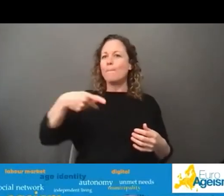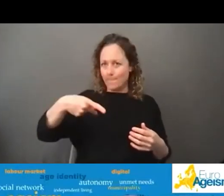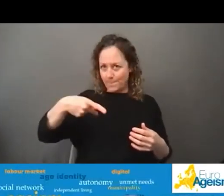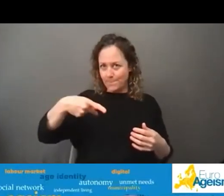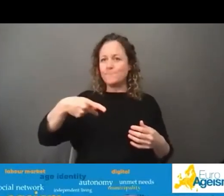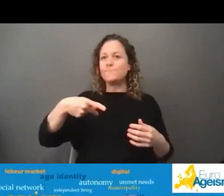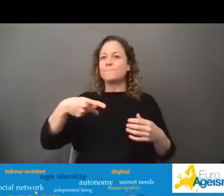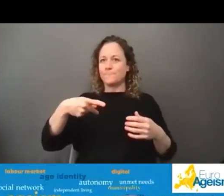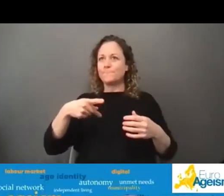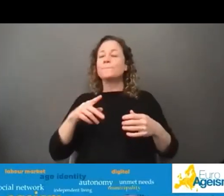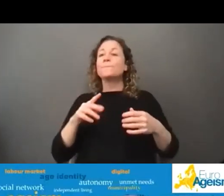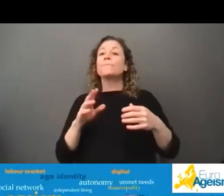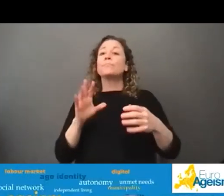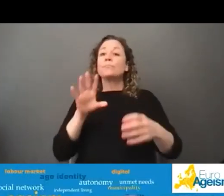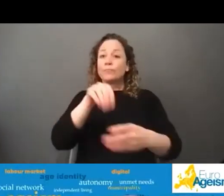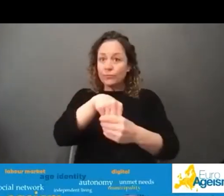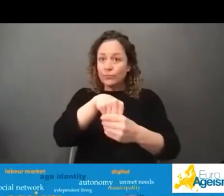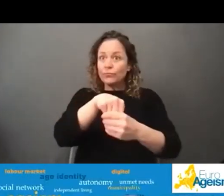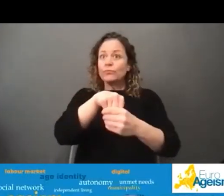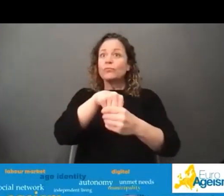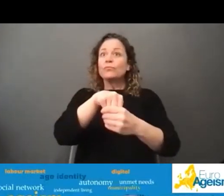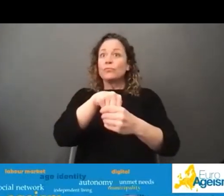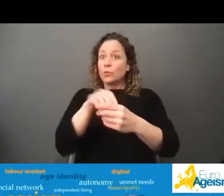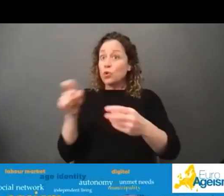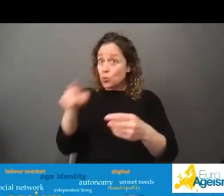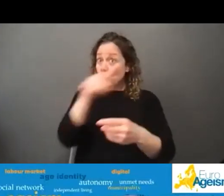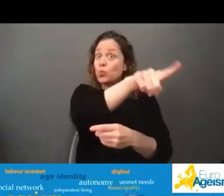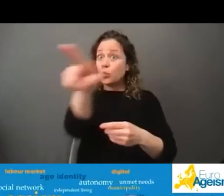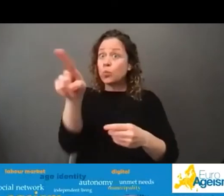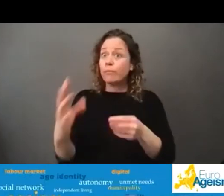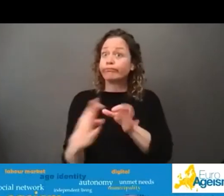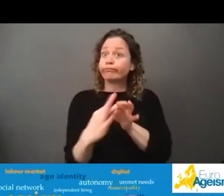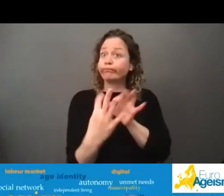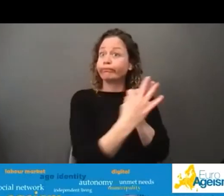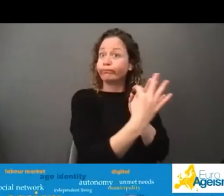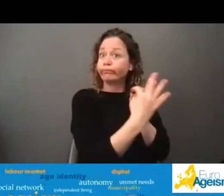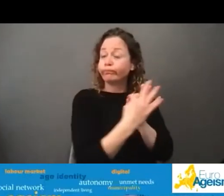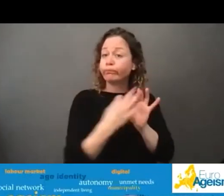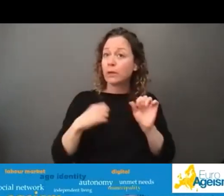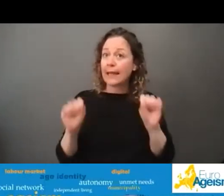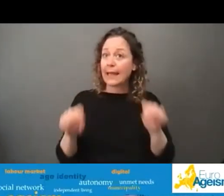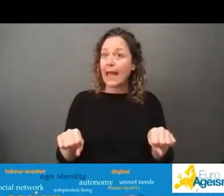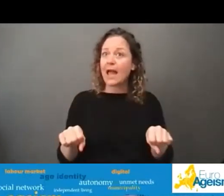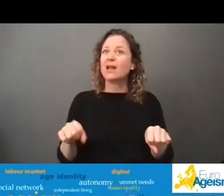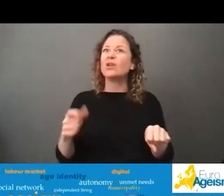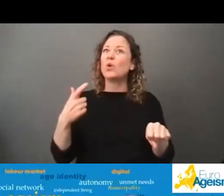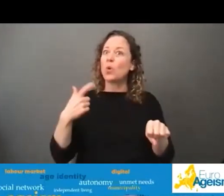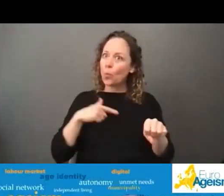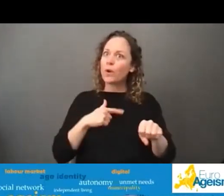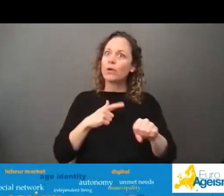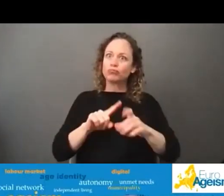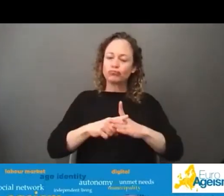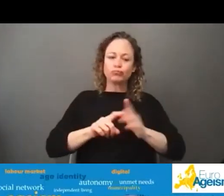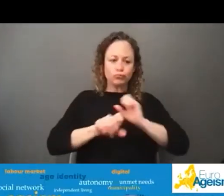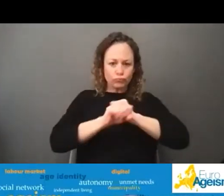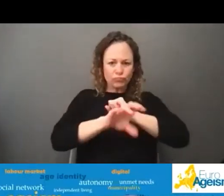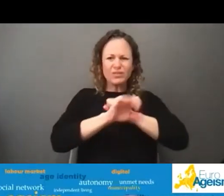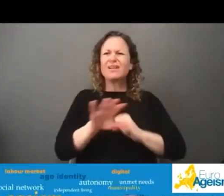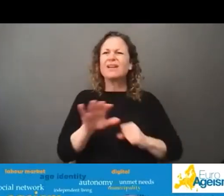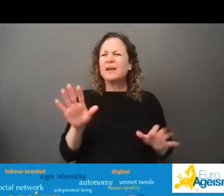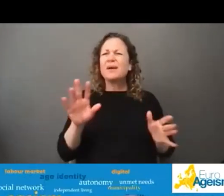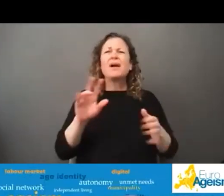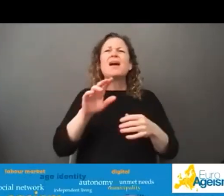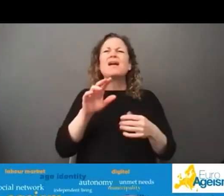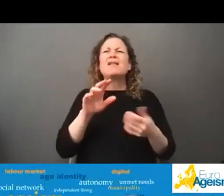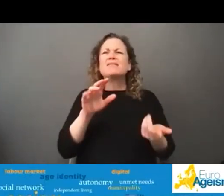Prevention for Elder Abuse is one of our members, yay. And it's very deliberate. It says age with rights. It means that as we